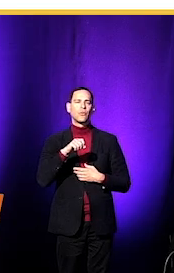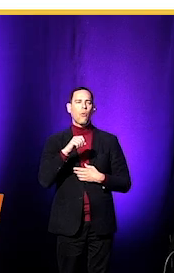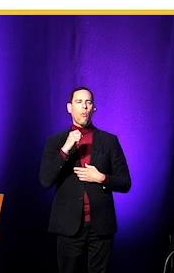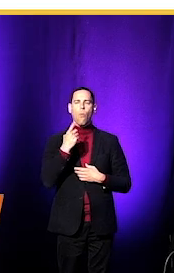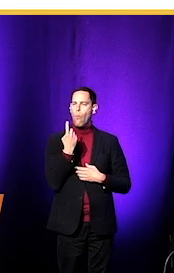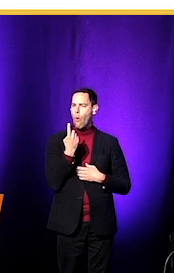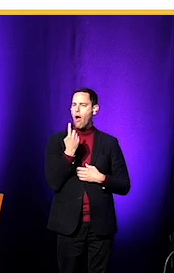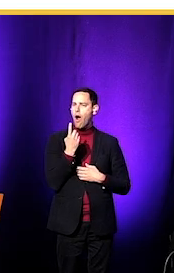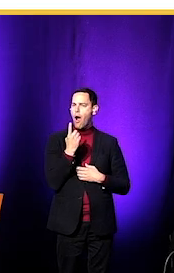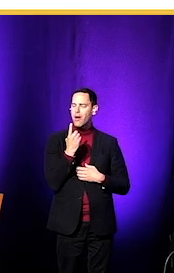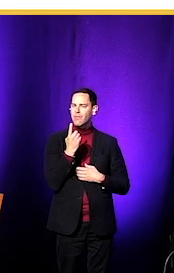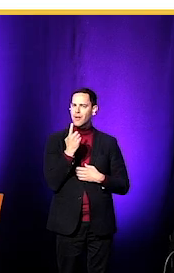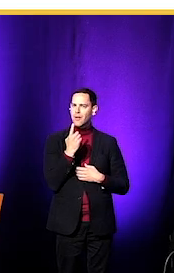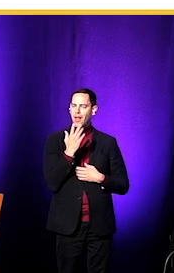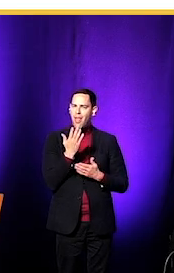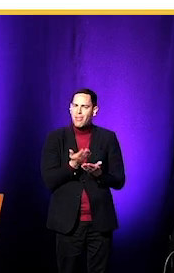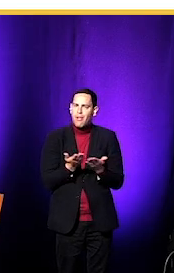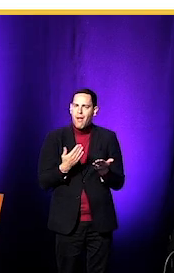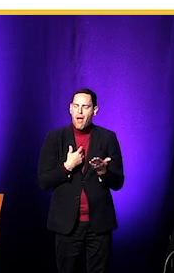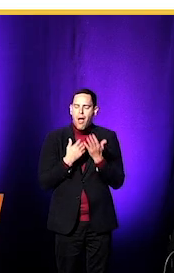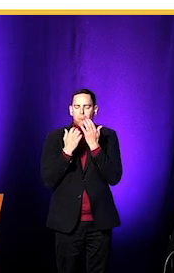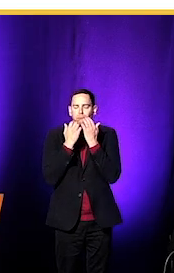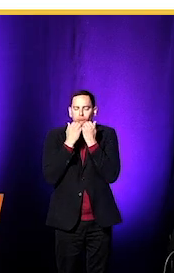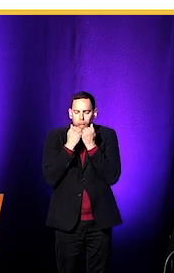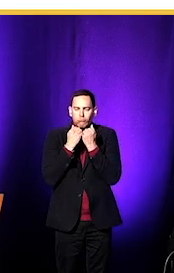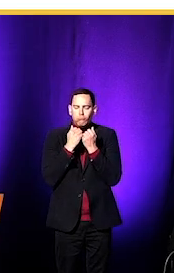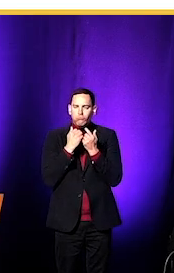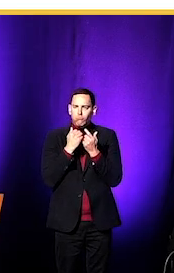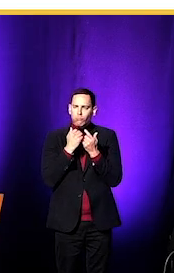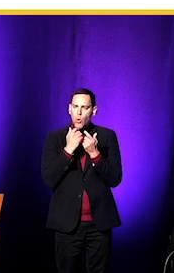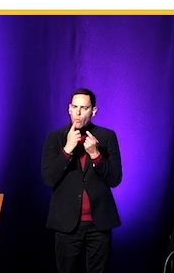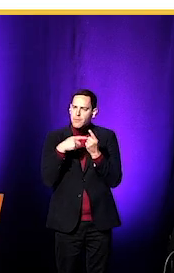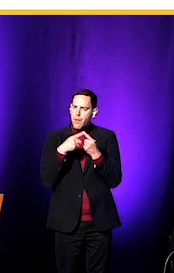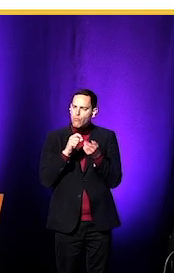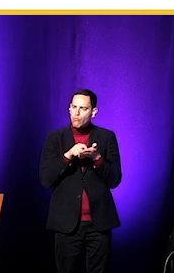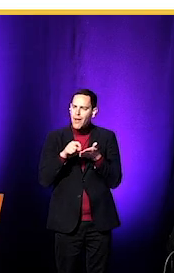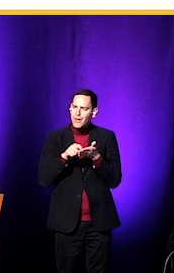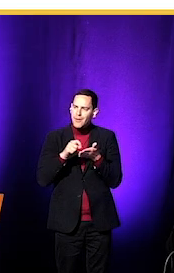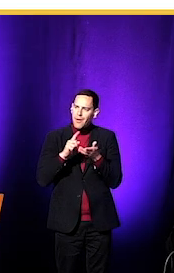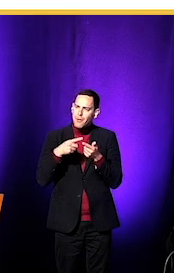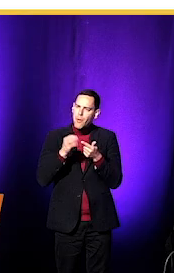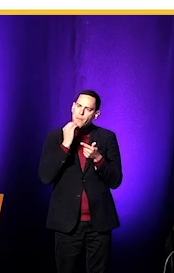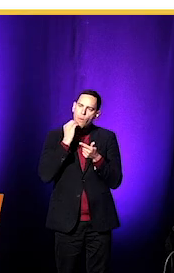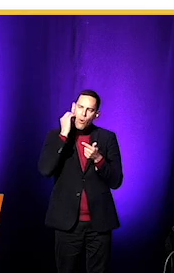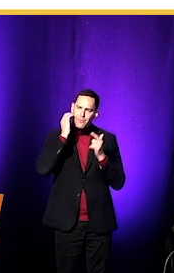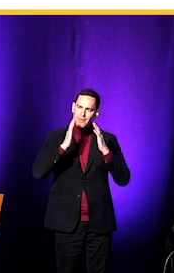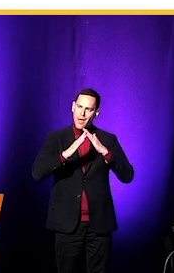hometown, because it was at once a horrendous,